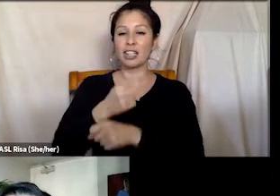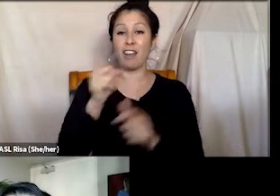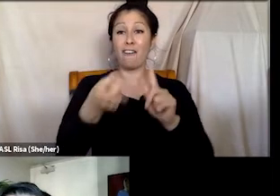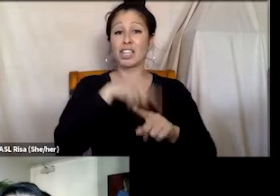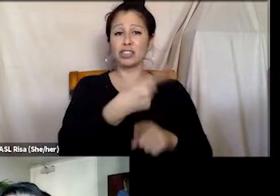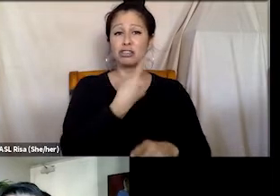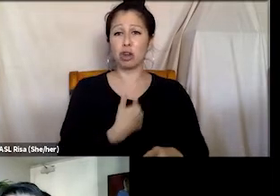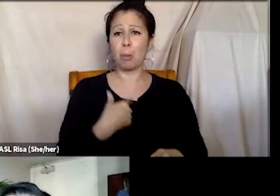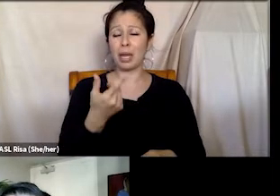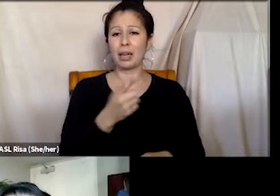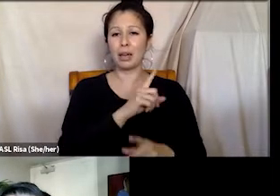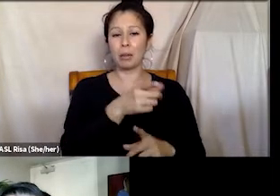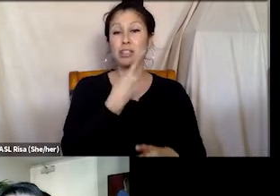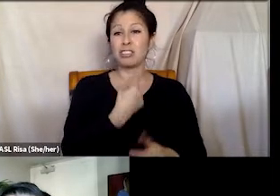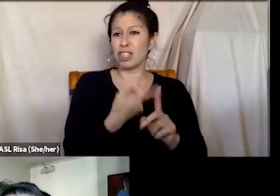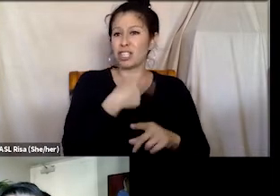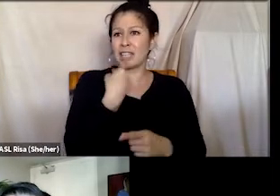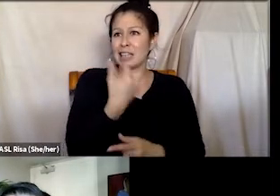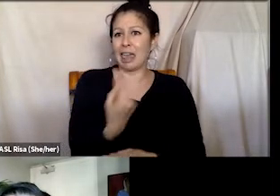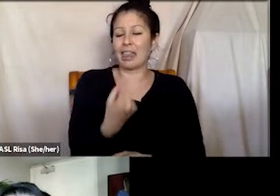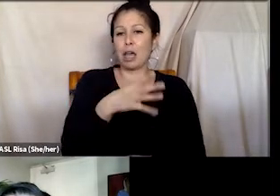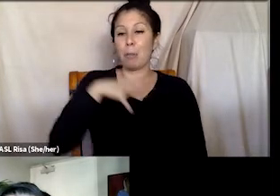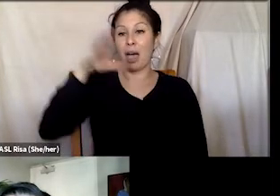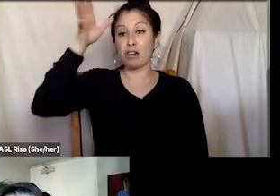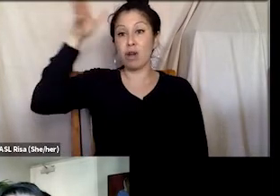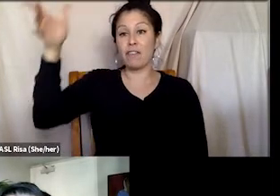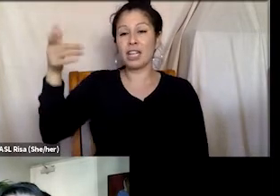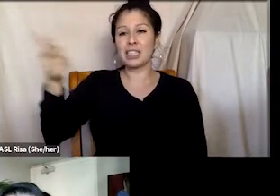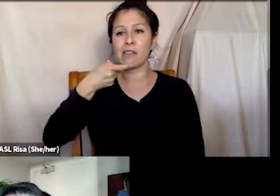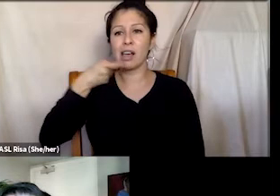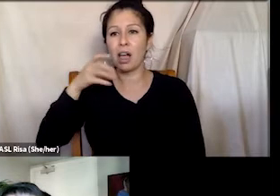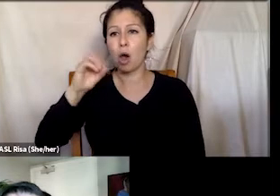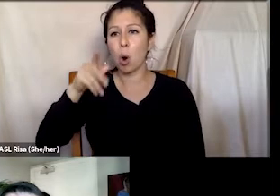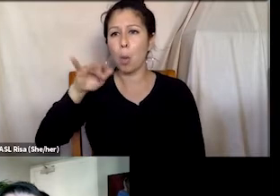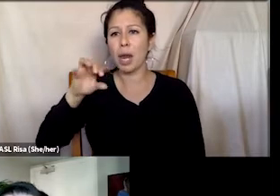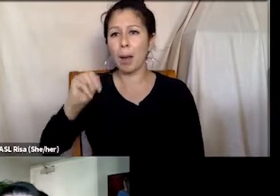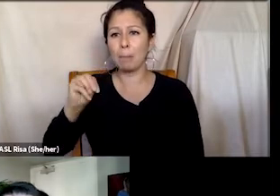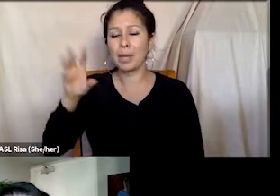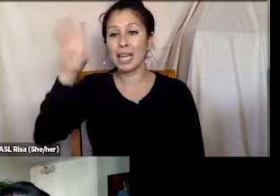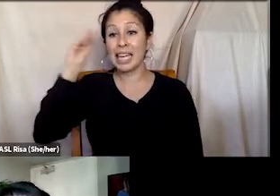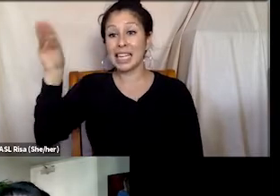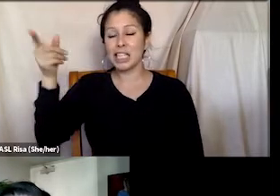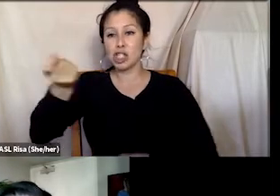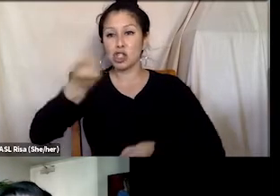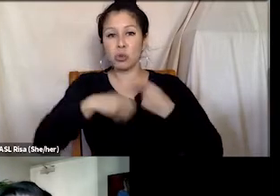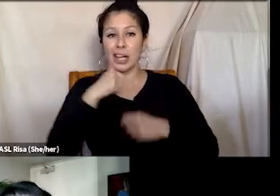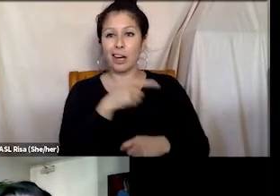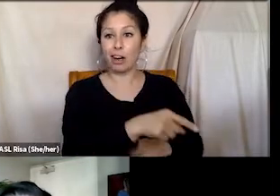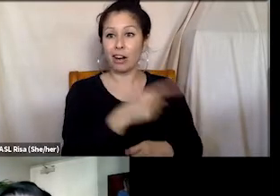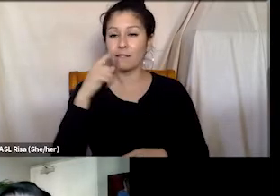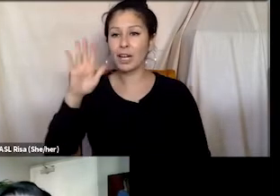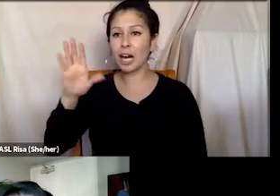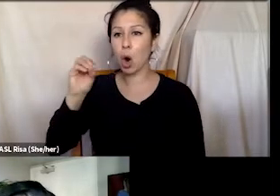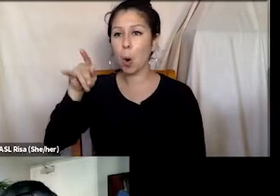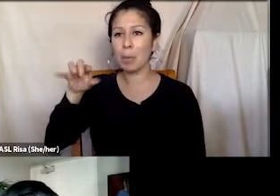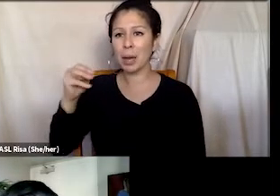told anybody, but my grandfather was an opium addict. And he traded her for his opium. She